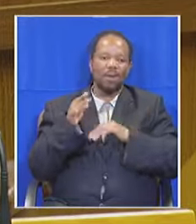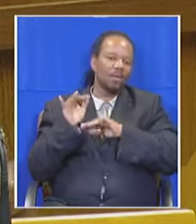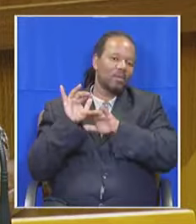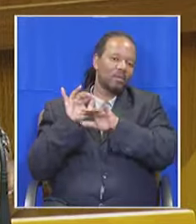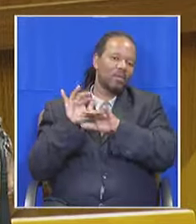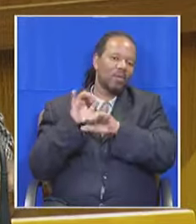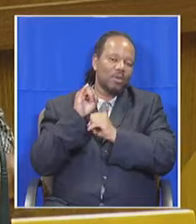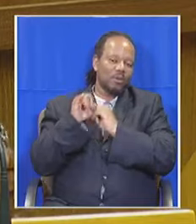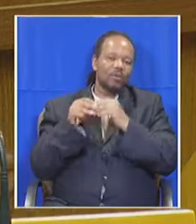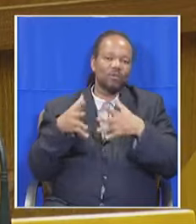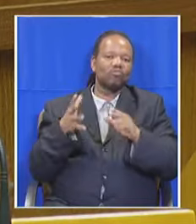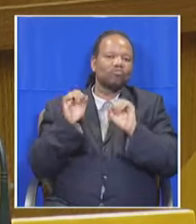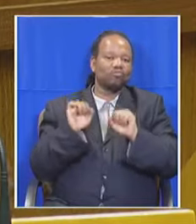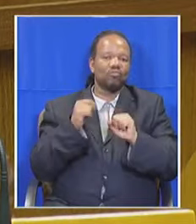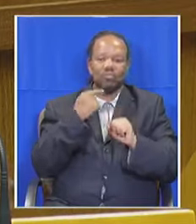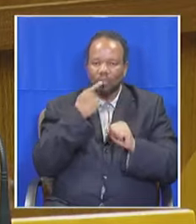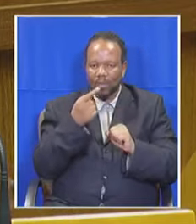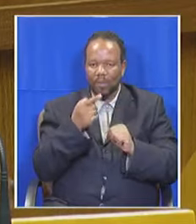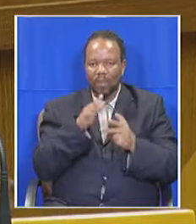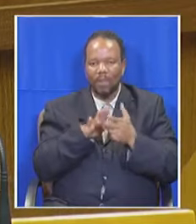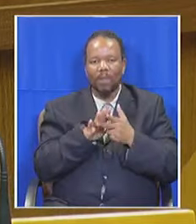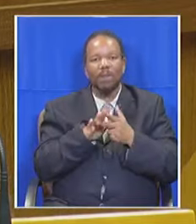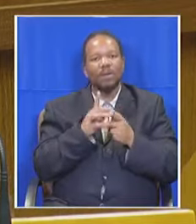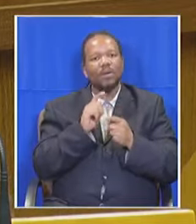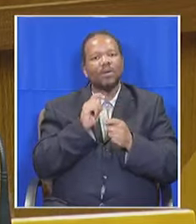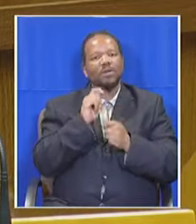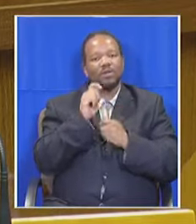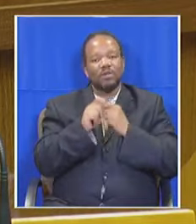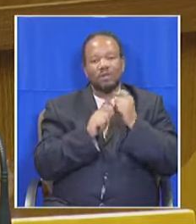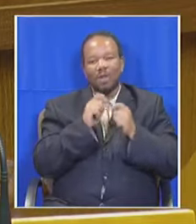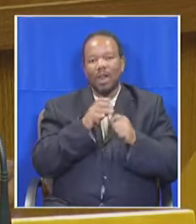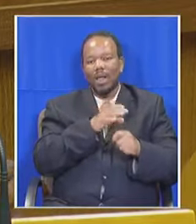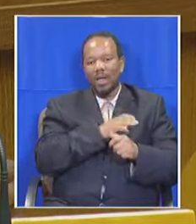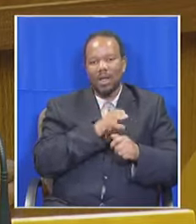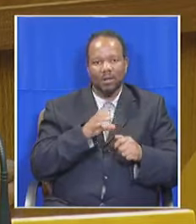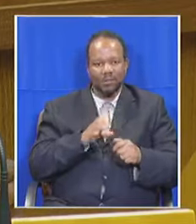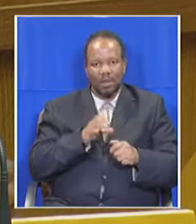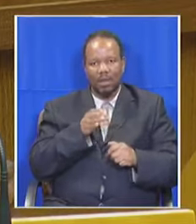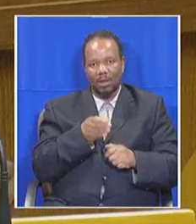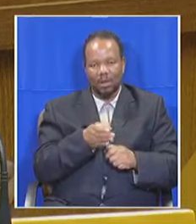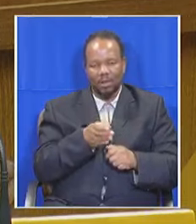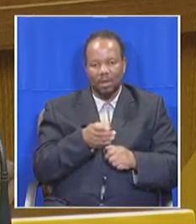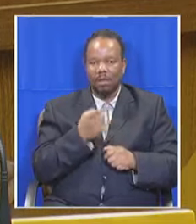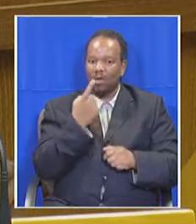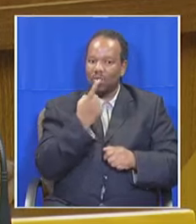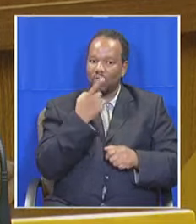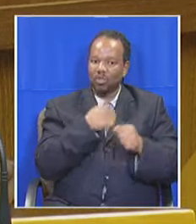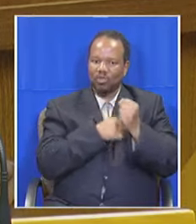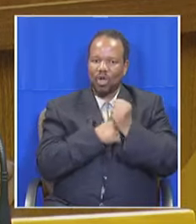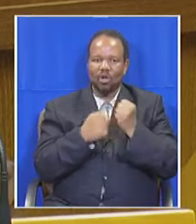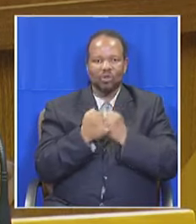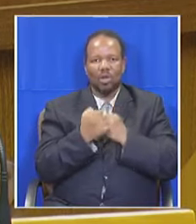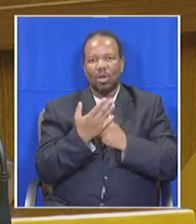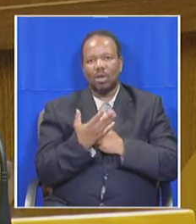institution. Traditional council leadership, though, still remains the only structure that does